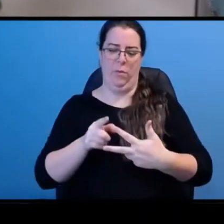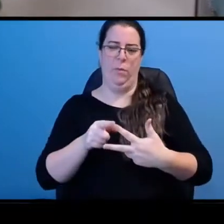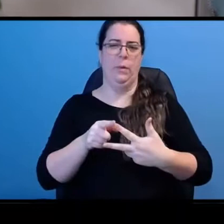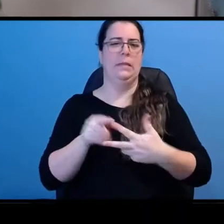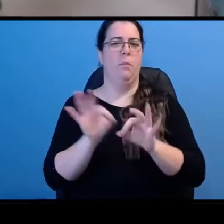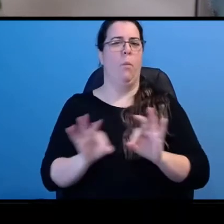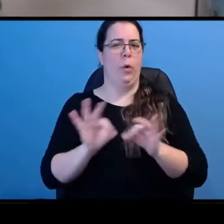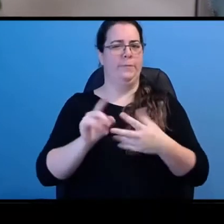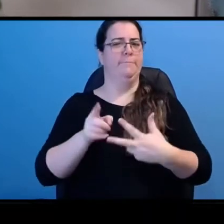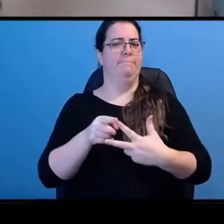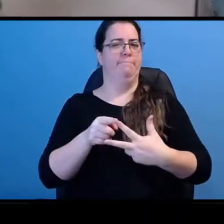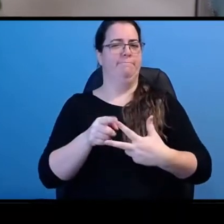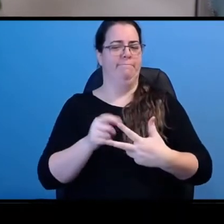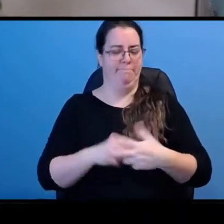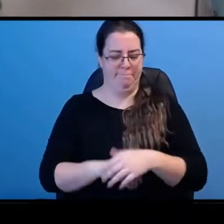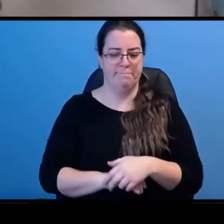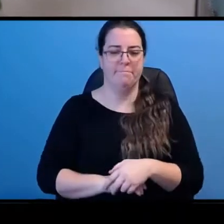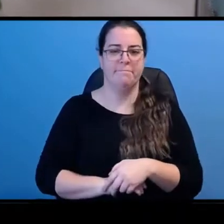grant.